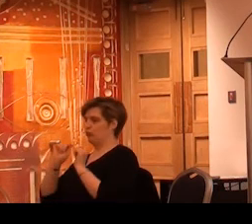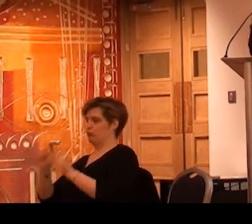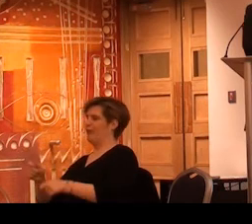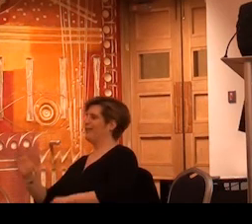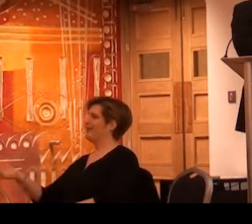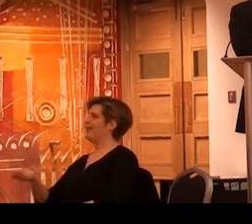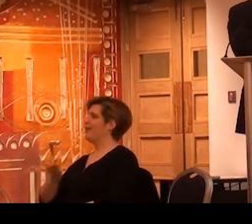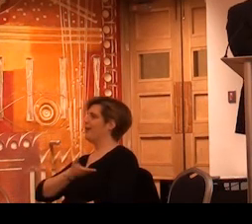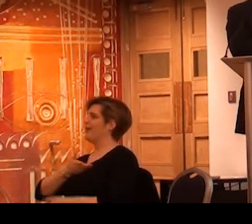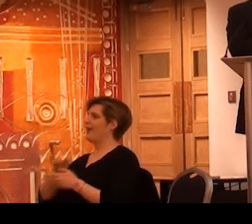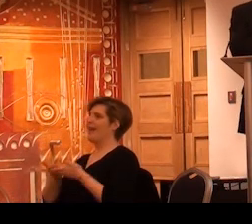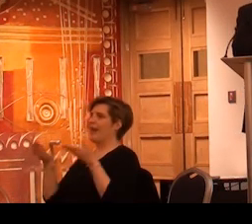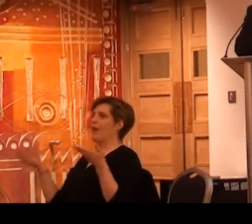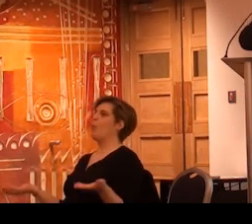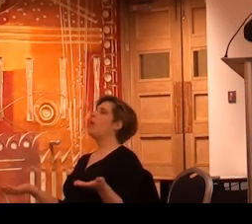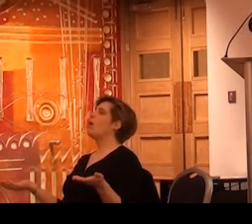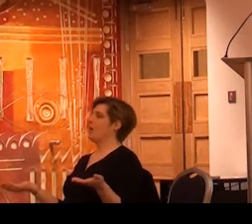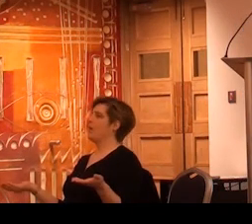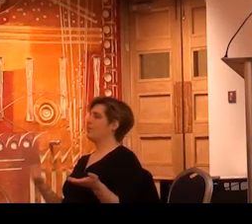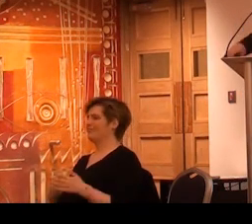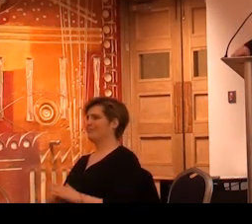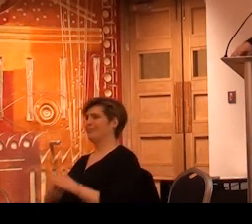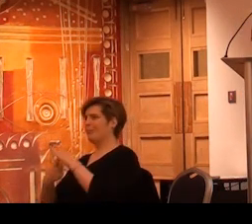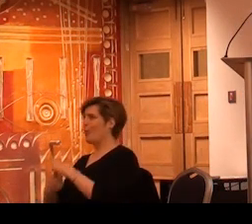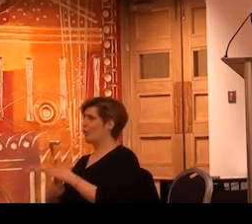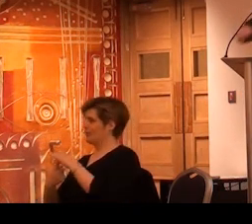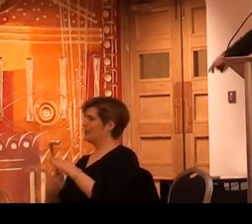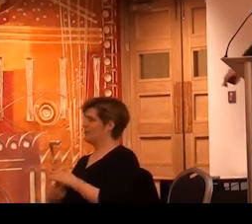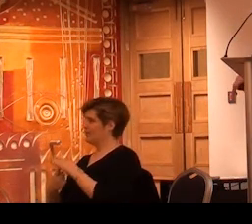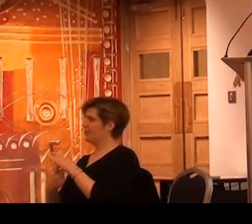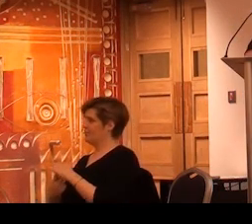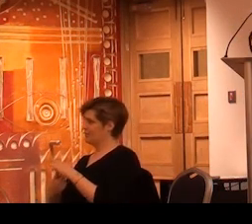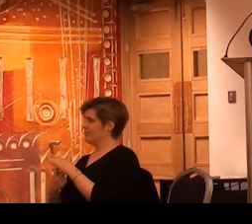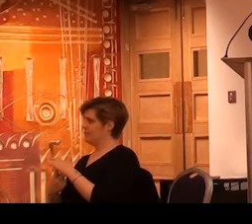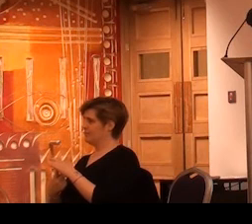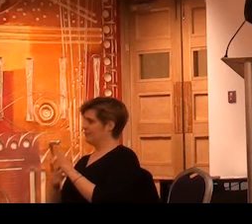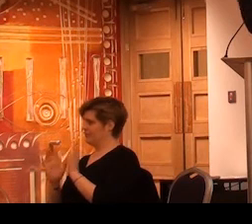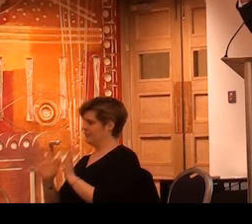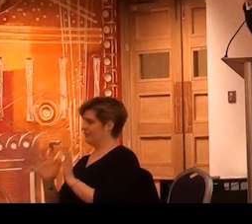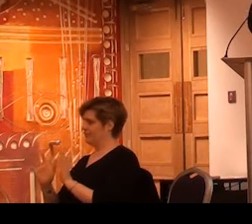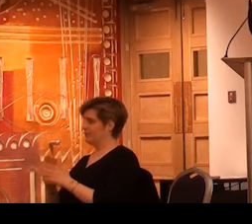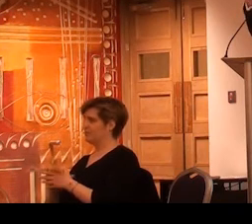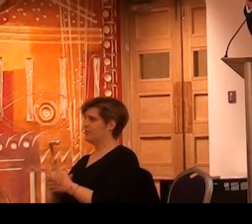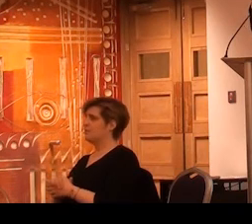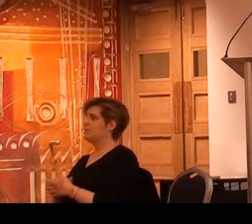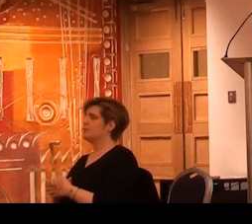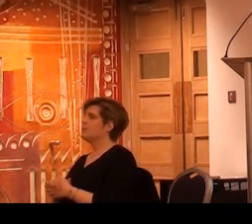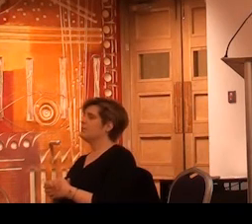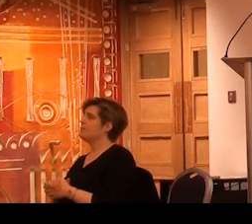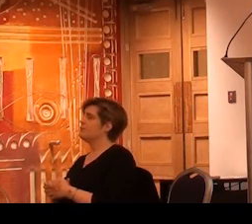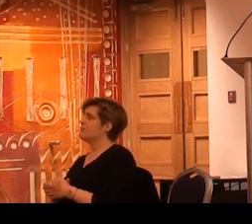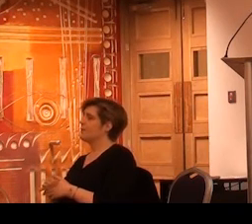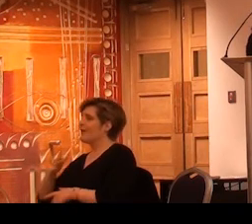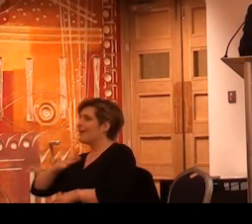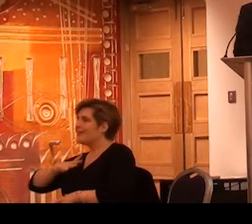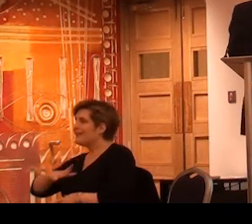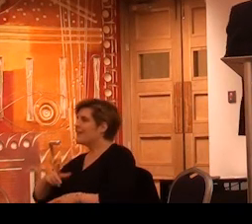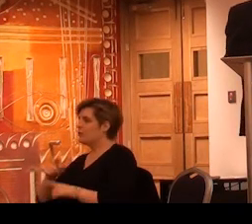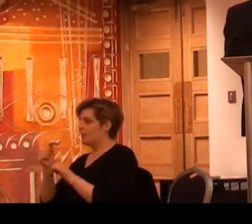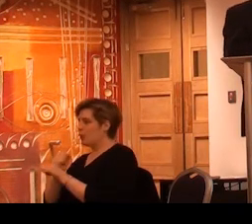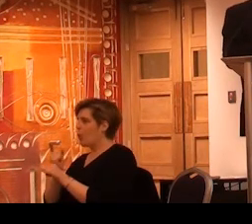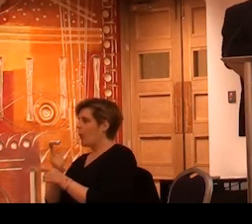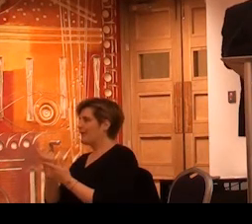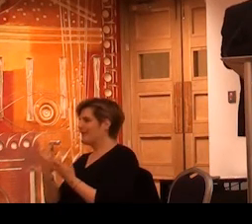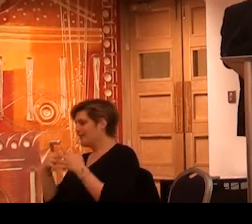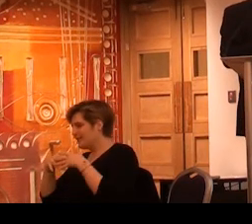important, a bugbear of mine of people segregating data sets for young people who've got statements or whatever. It needs to be done